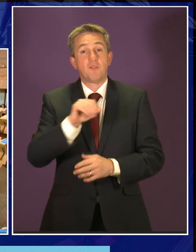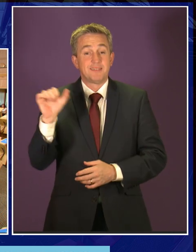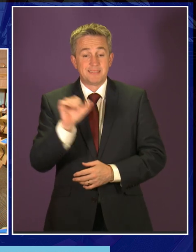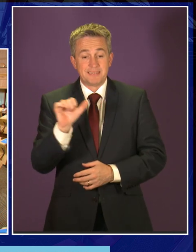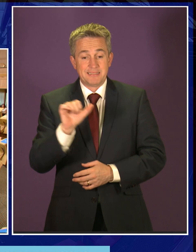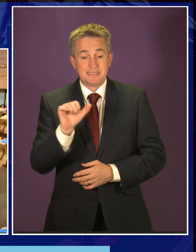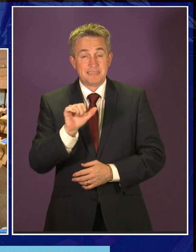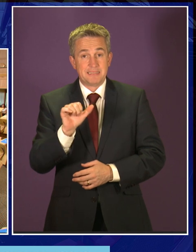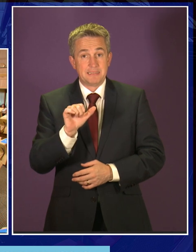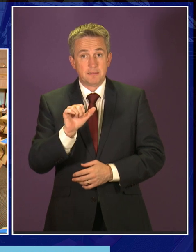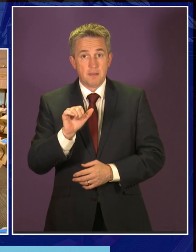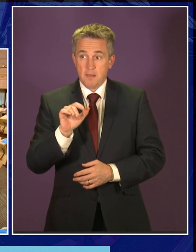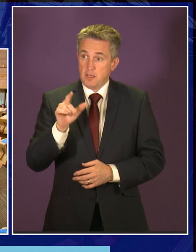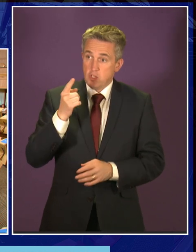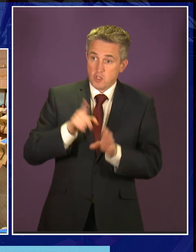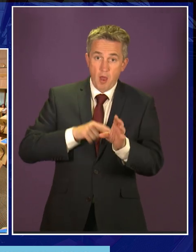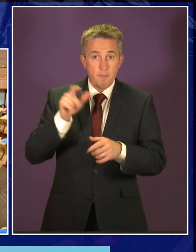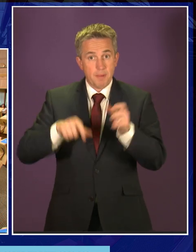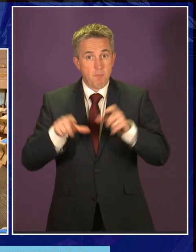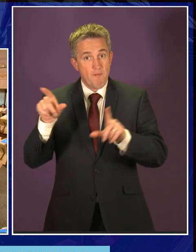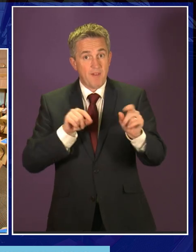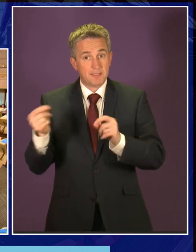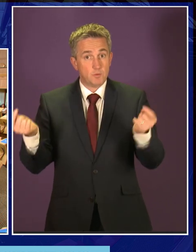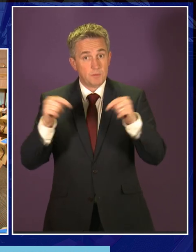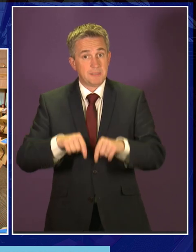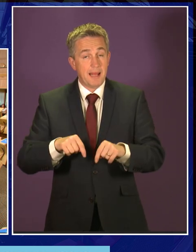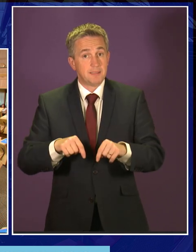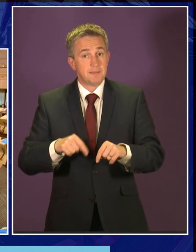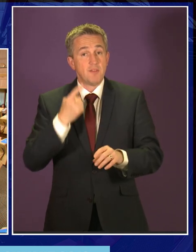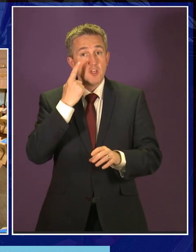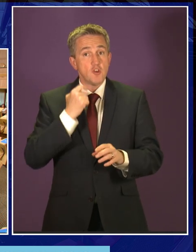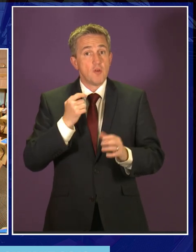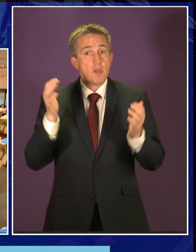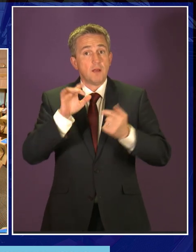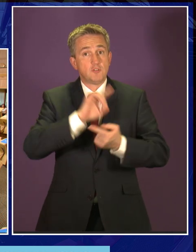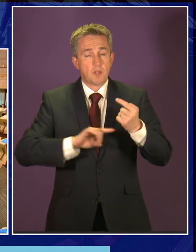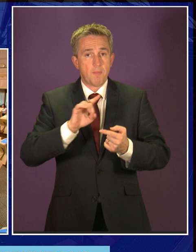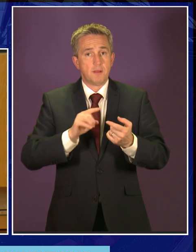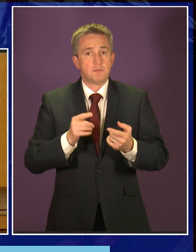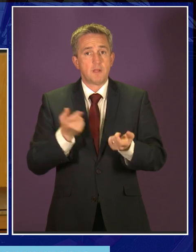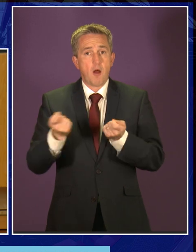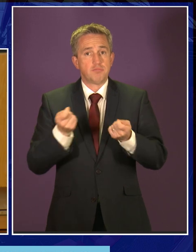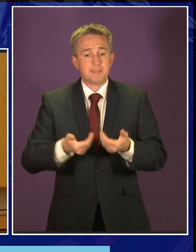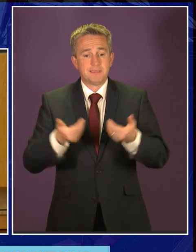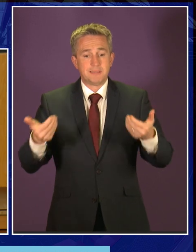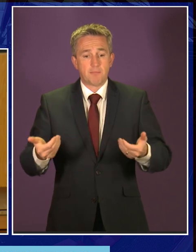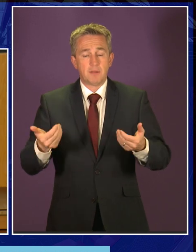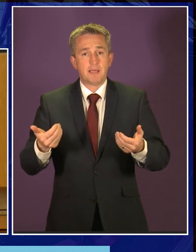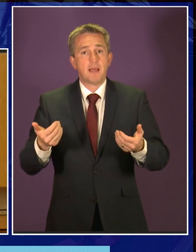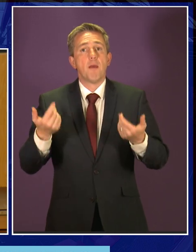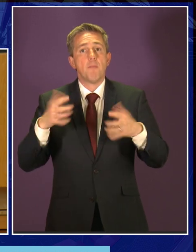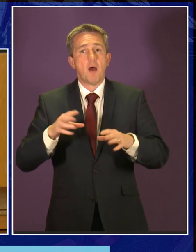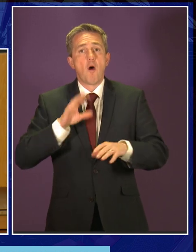2016, which was the first time young people were invited to attend. The youth summit started as a completely separate strand and throughout the 3 days